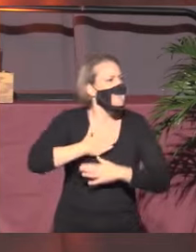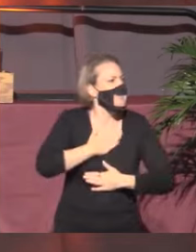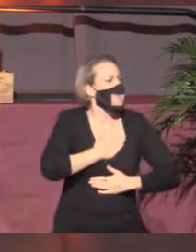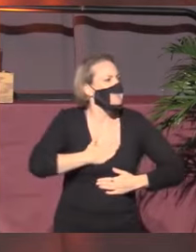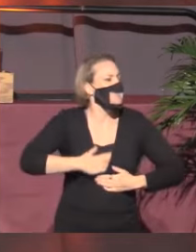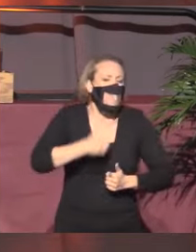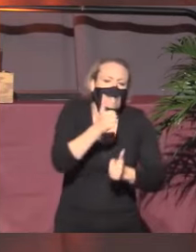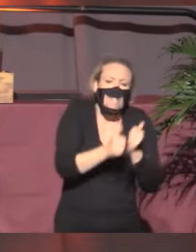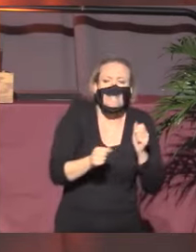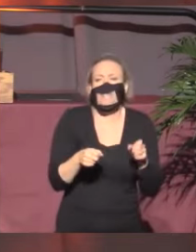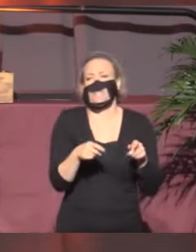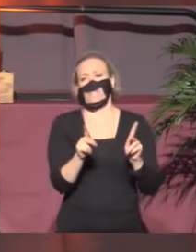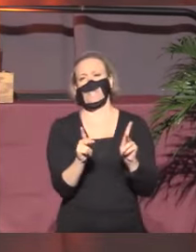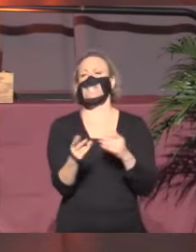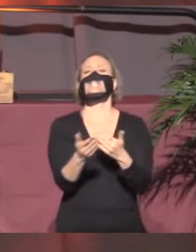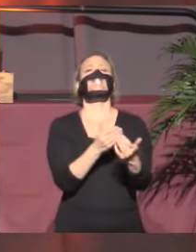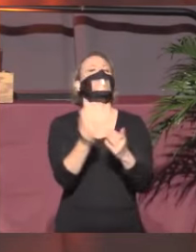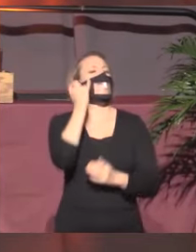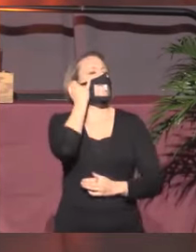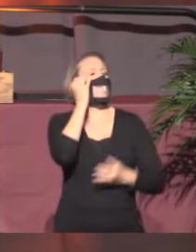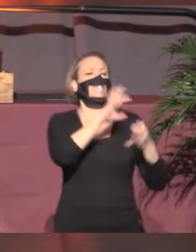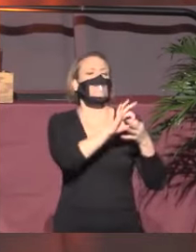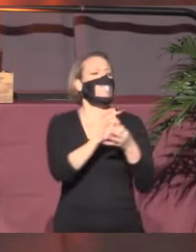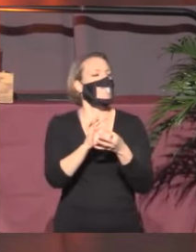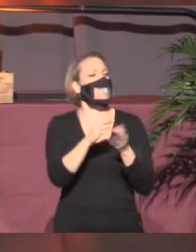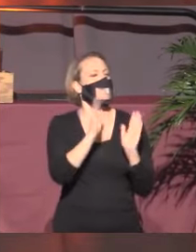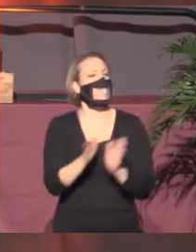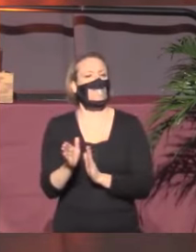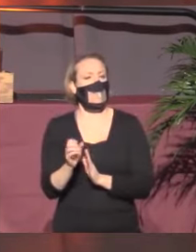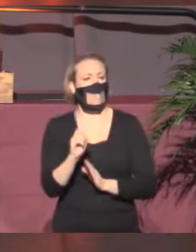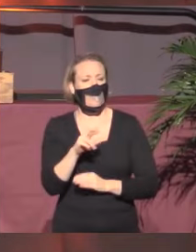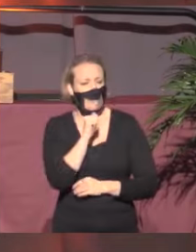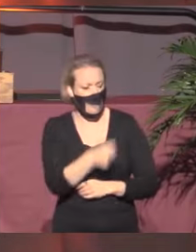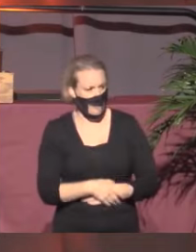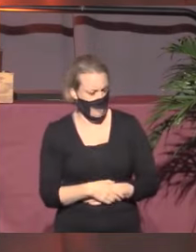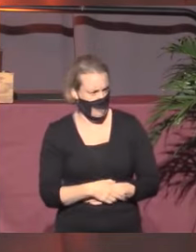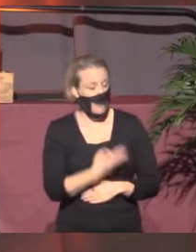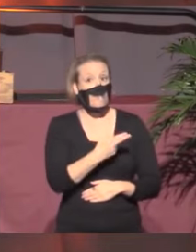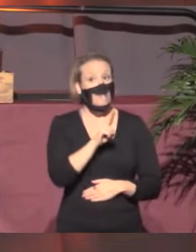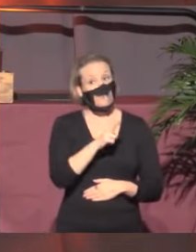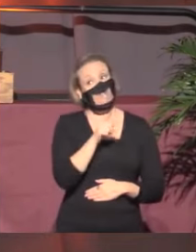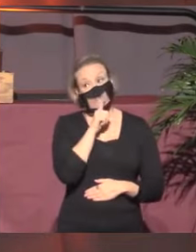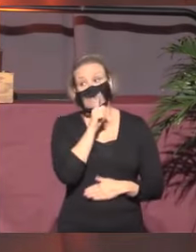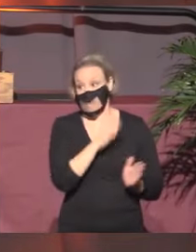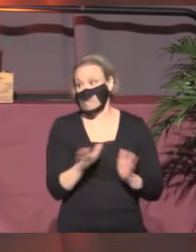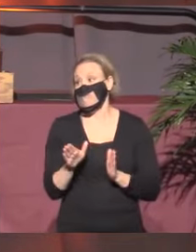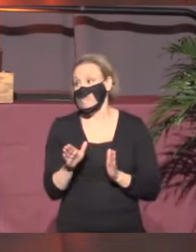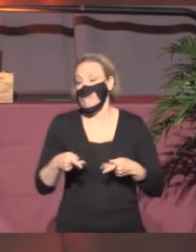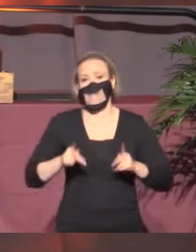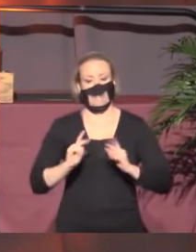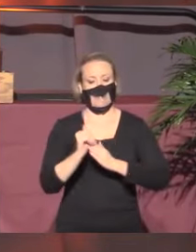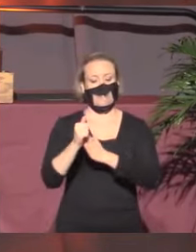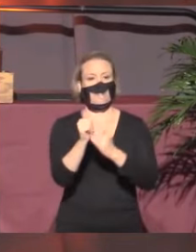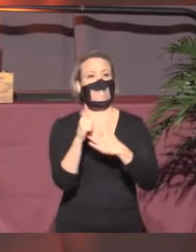it may seem. Our liberal arts education has prepared us well for this. Hamline has allowed us to be unpredictable,